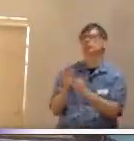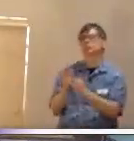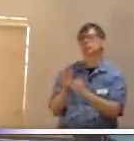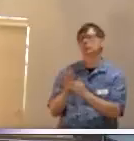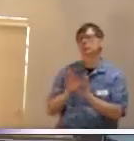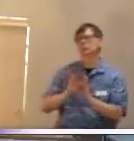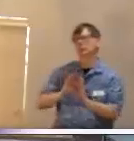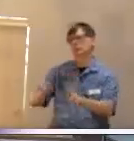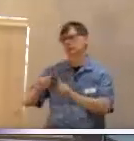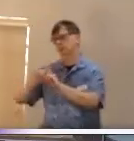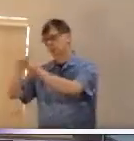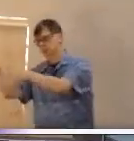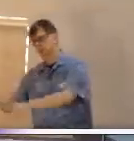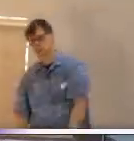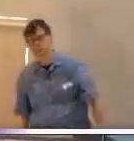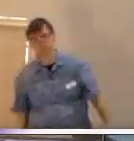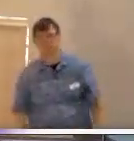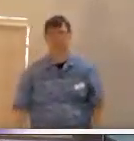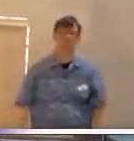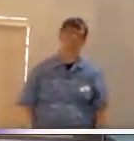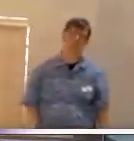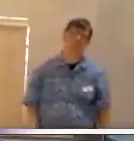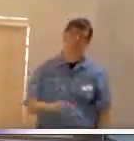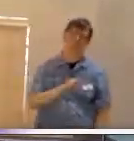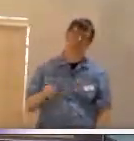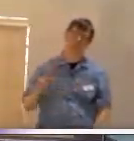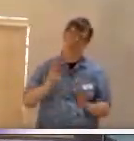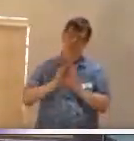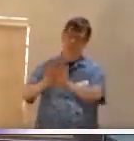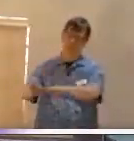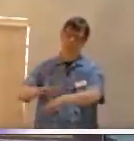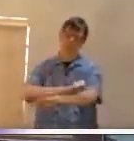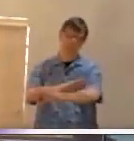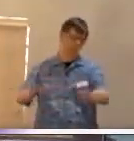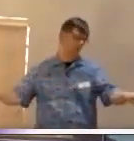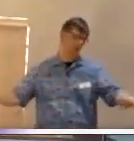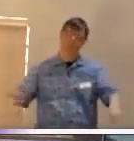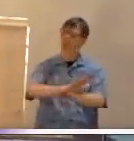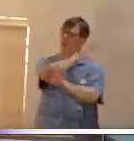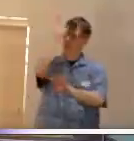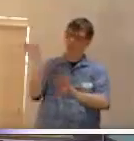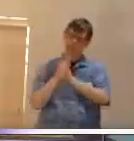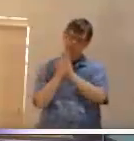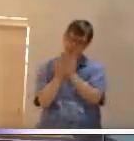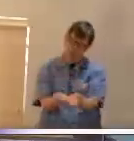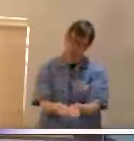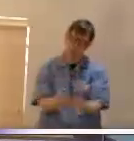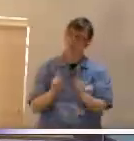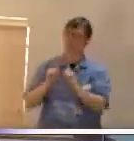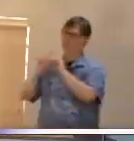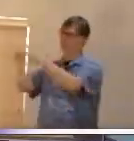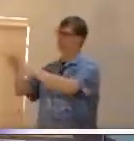go as the error in thinking that it was. And as we let all these stories go and the mind falls away, what is left is the